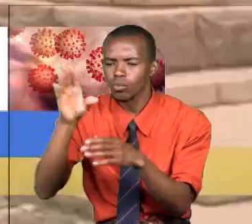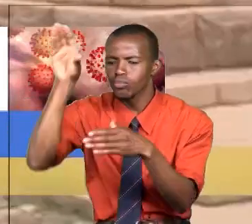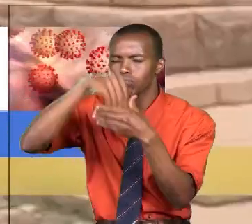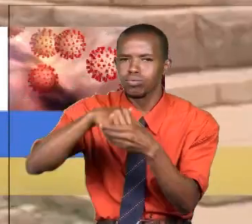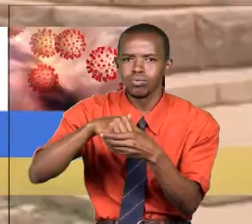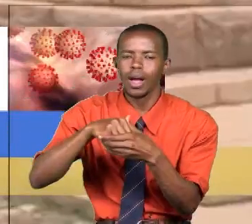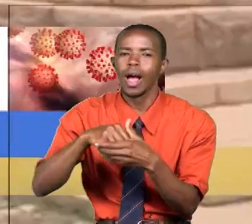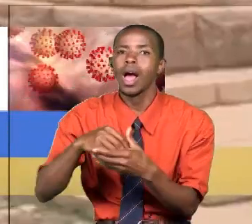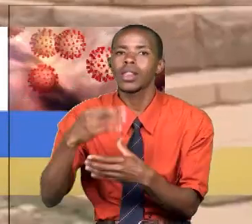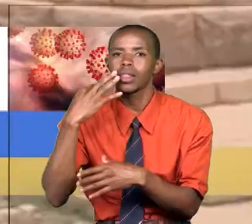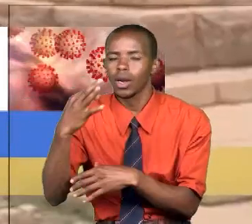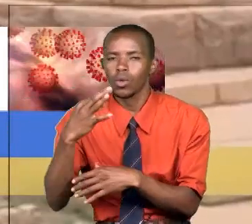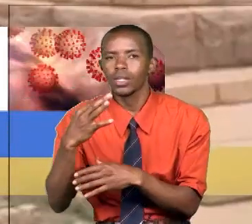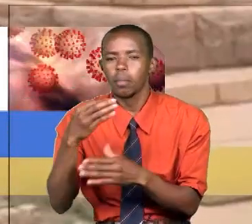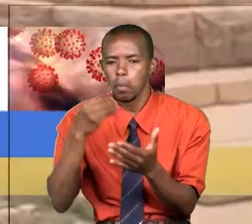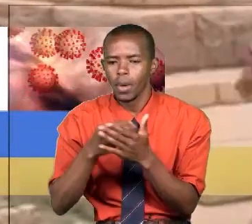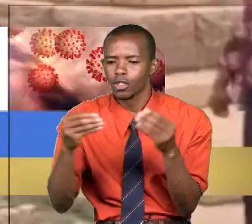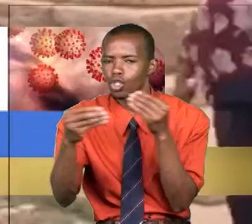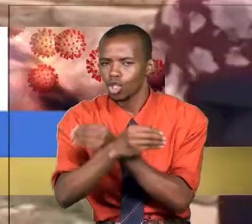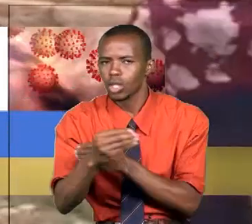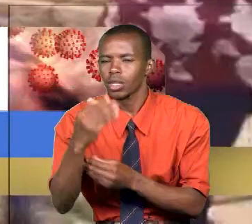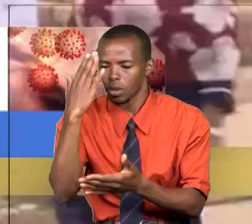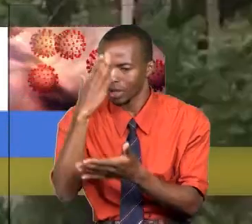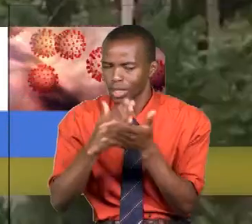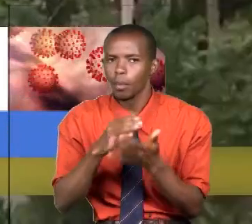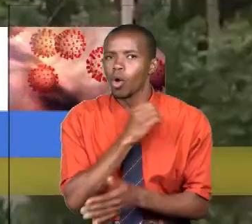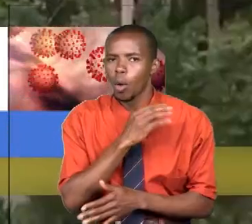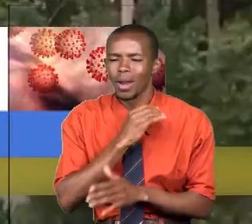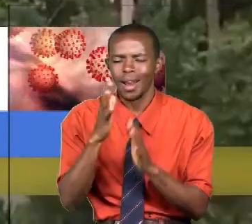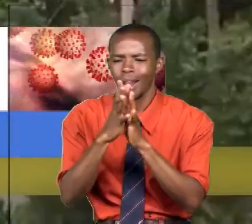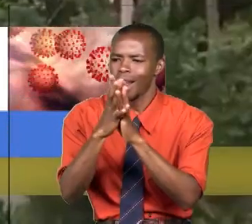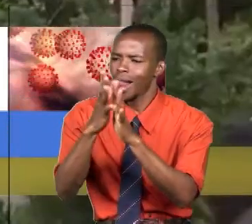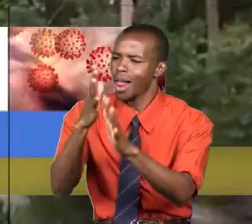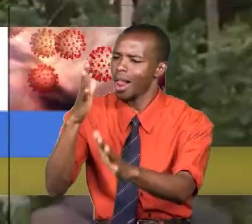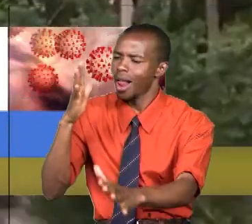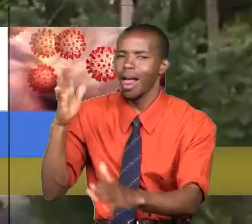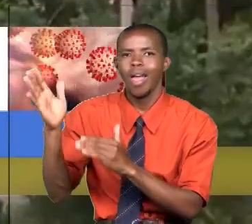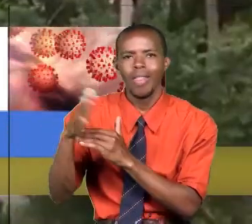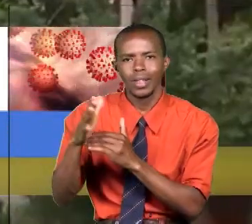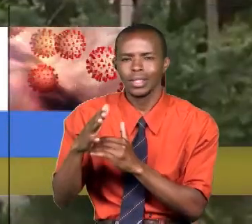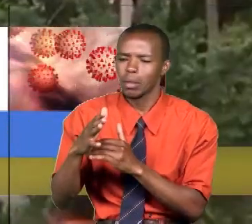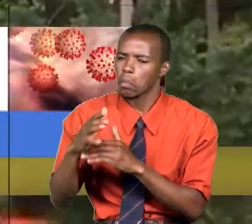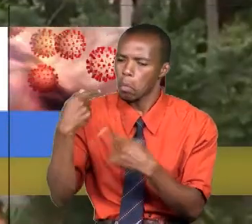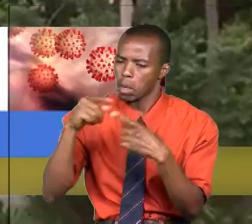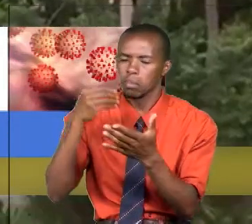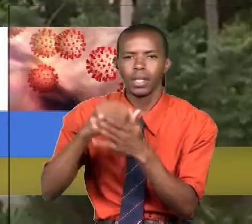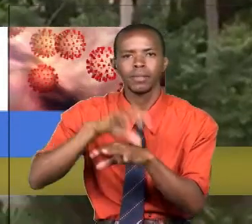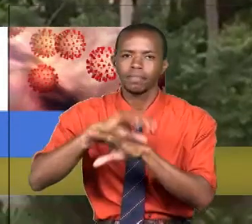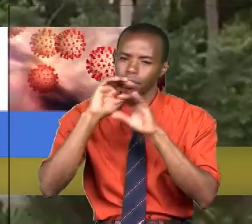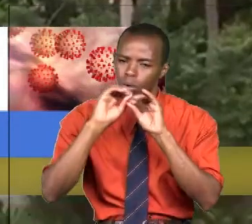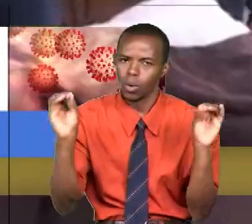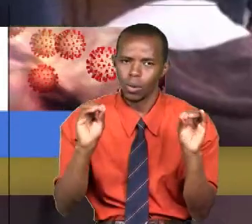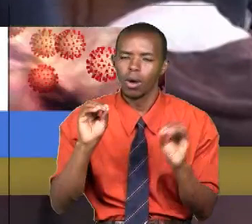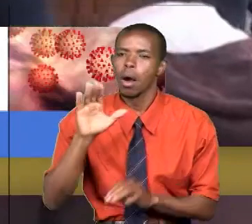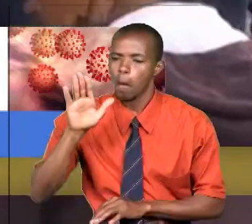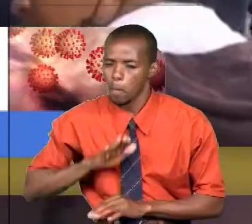forex exchange facilities. Some claimed that they had been queuing since last Thursday with no luck. Men and